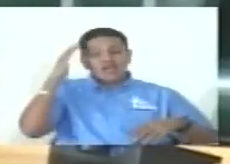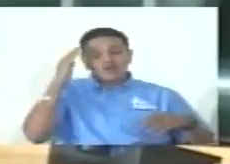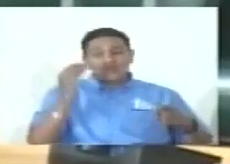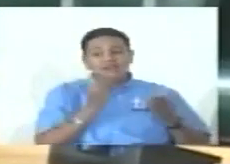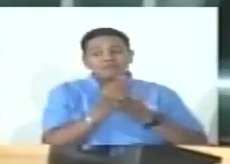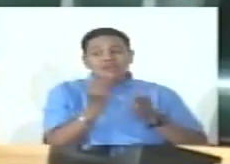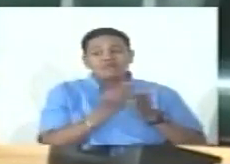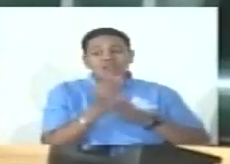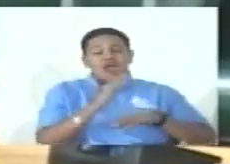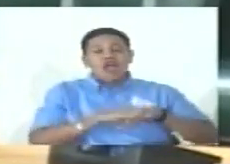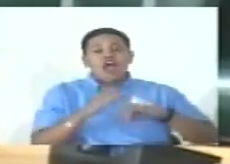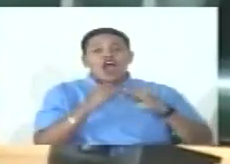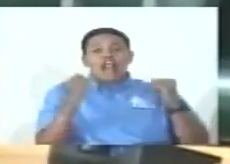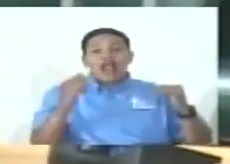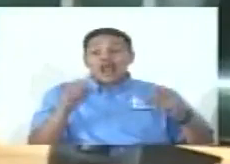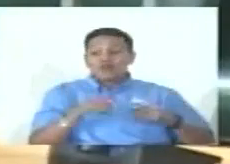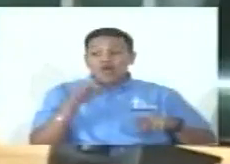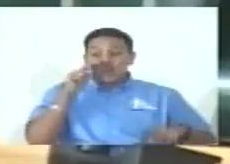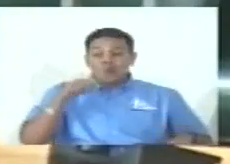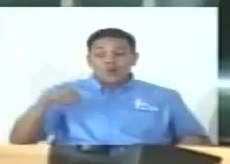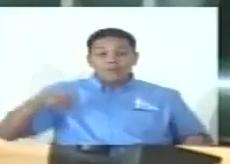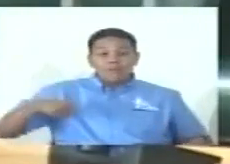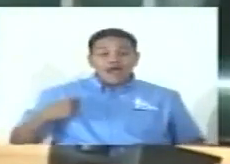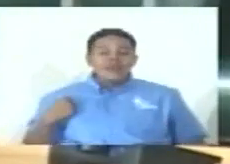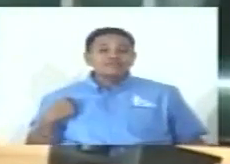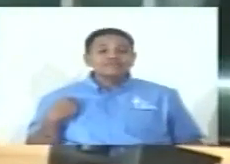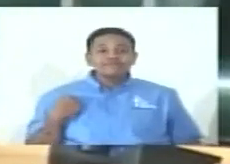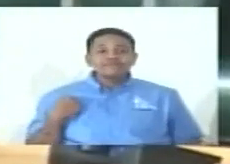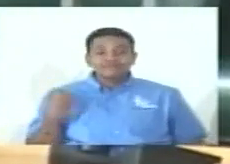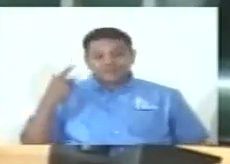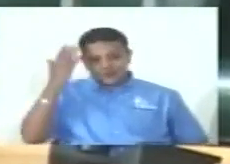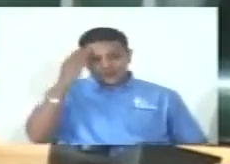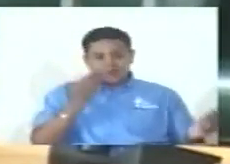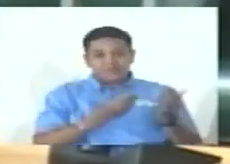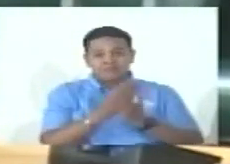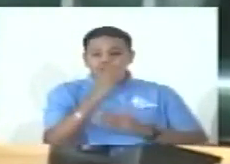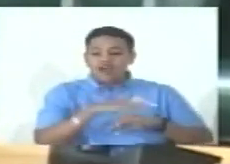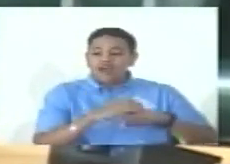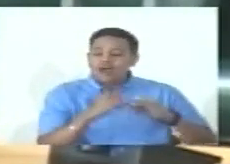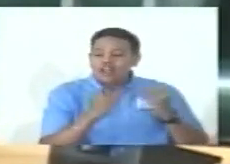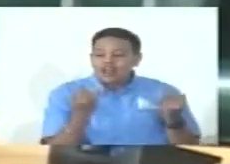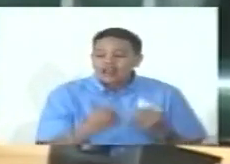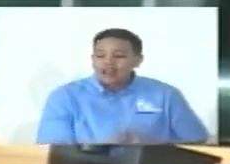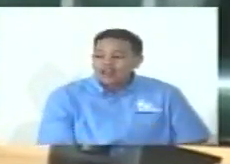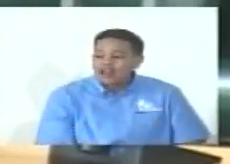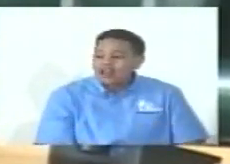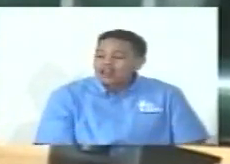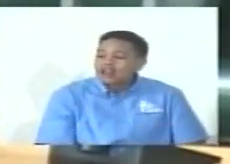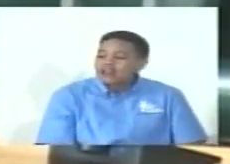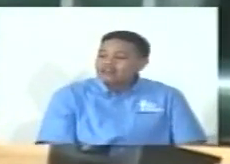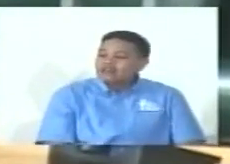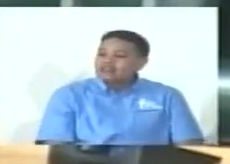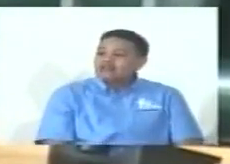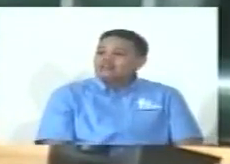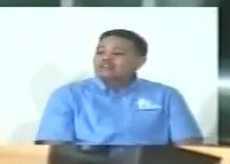online. When I look at the handbag that some people carry, I know they shop online. When I look at,